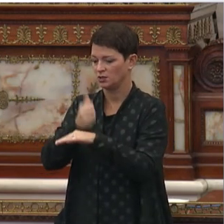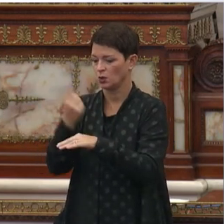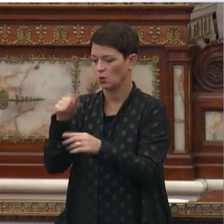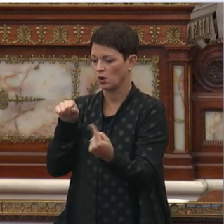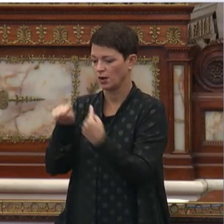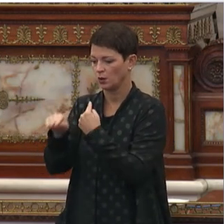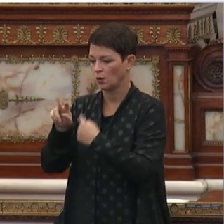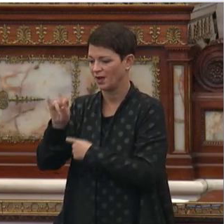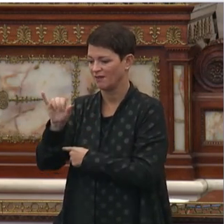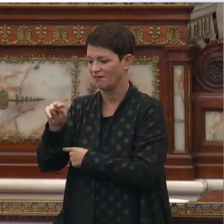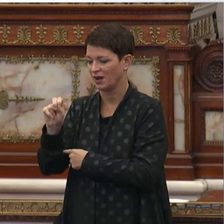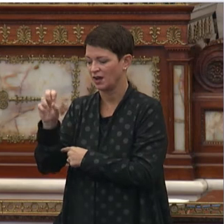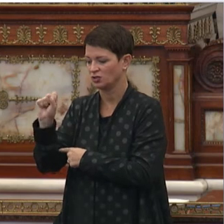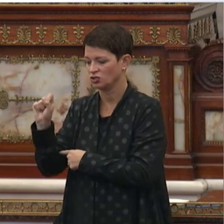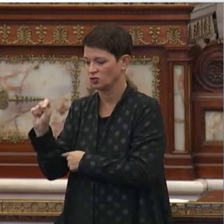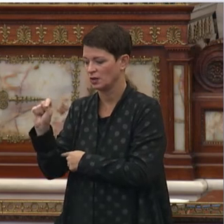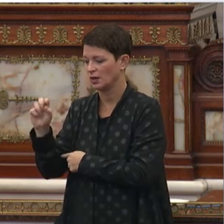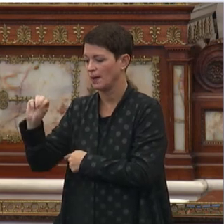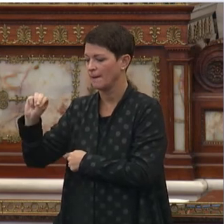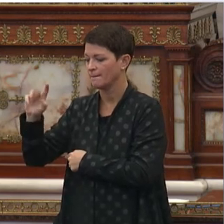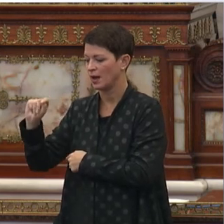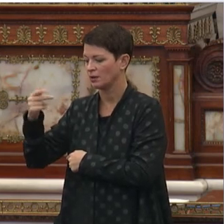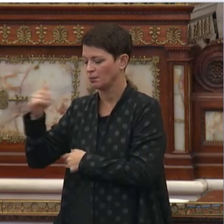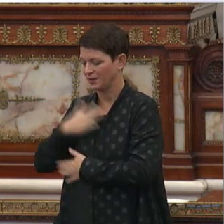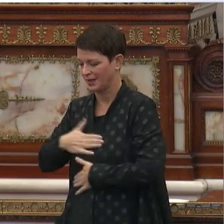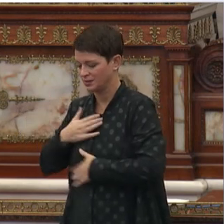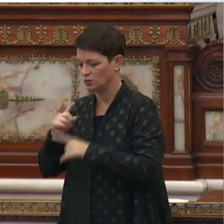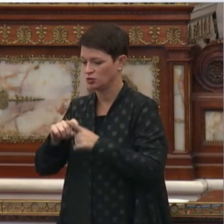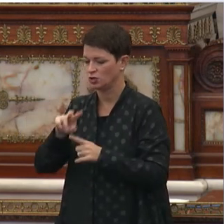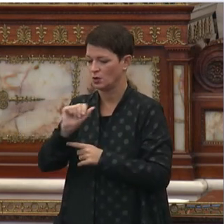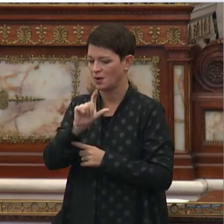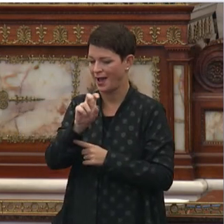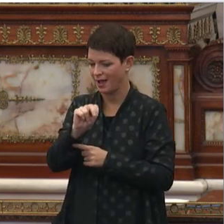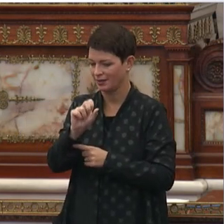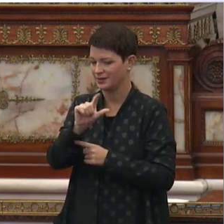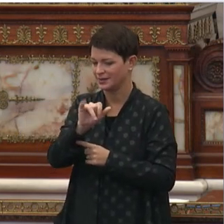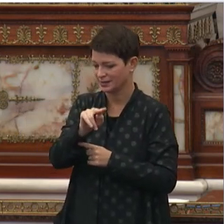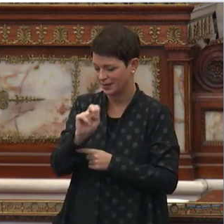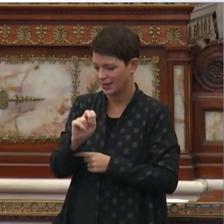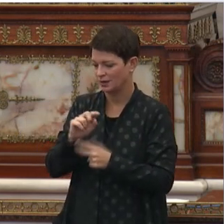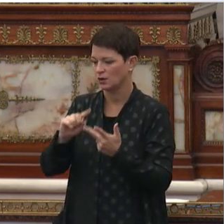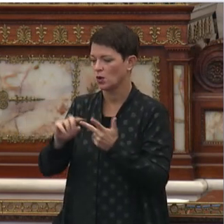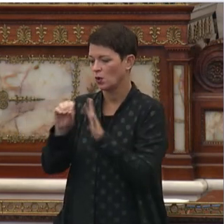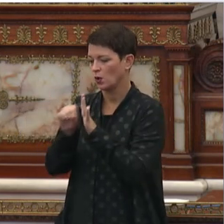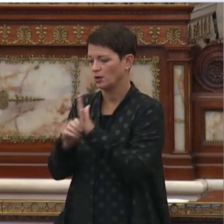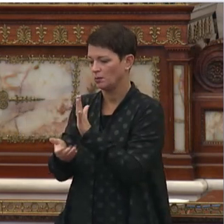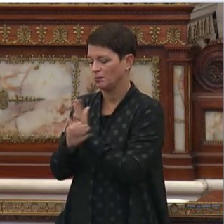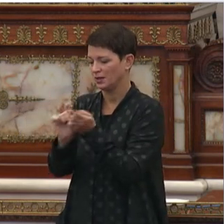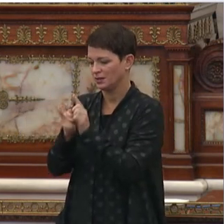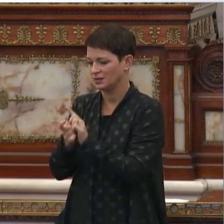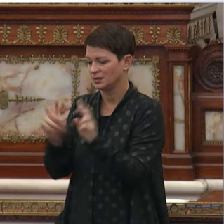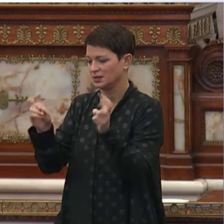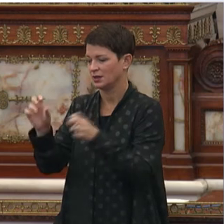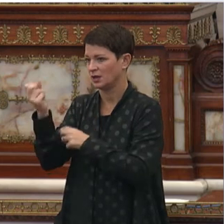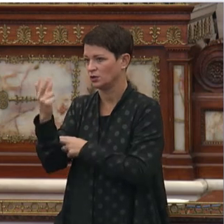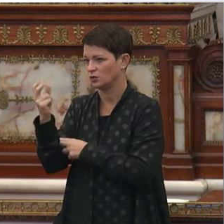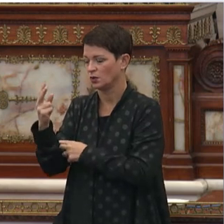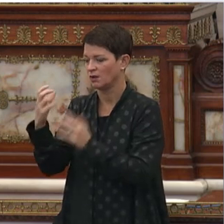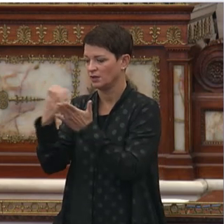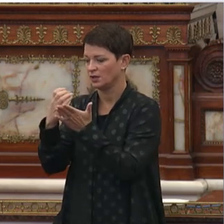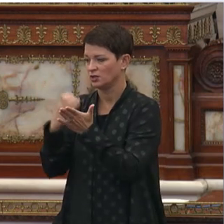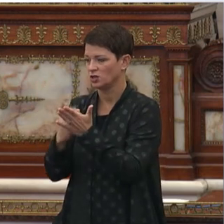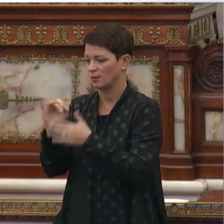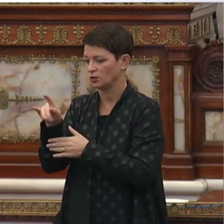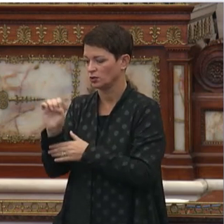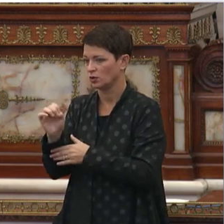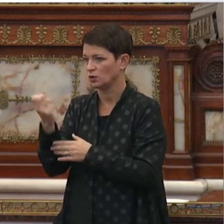on Bryant Street from West Mount Pleasant Ave to Allen's Lane, northbound. And an ordinance amending Title 12 of the Philadelphia Code, entitled Traffic Code, by